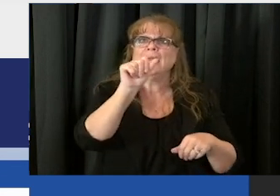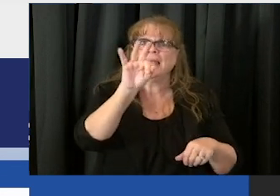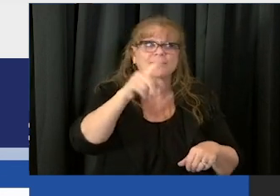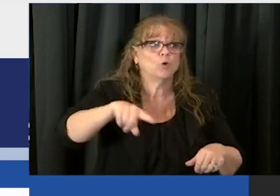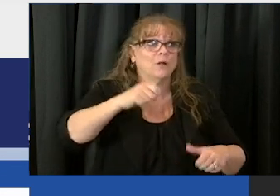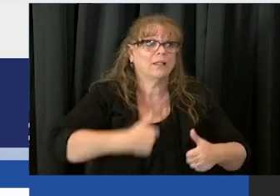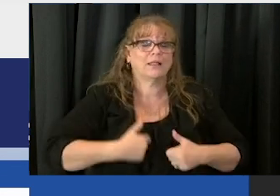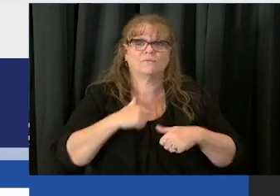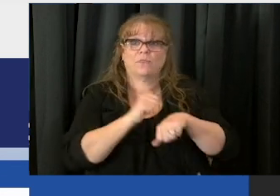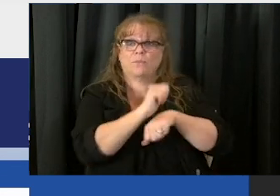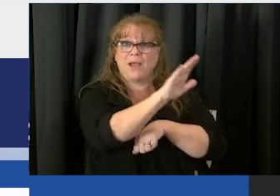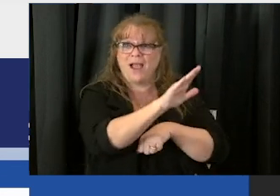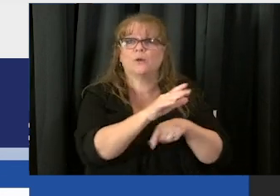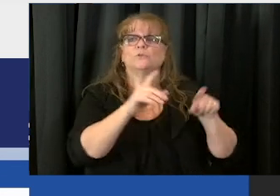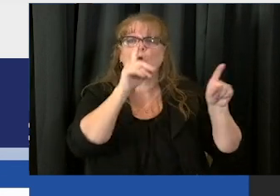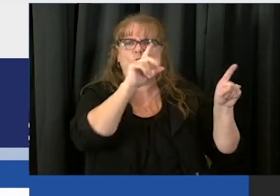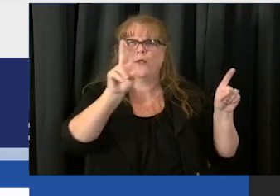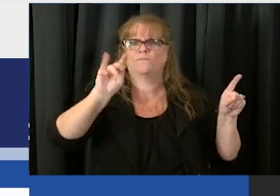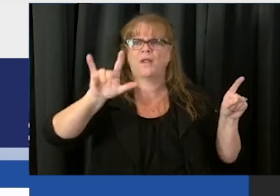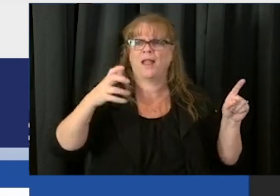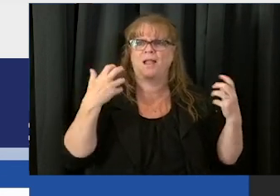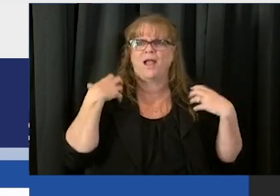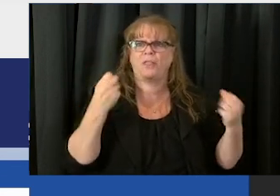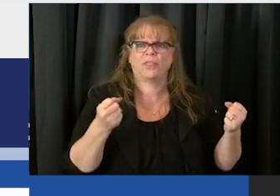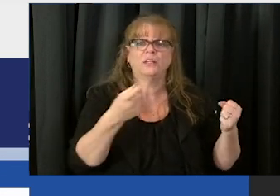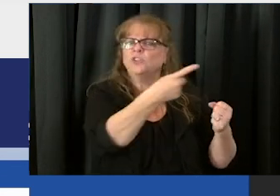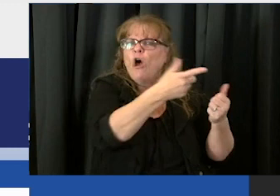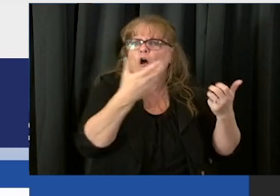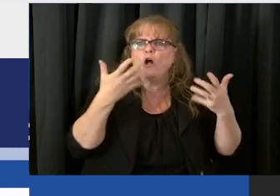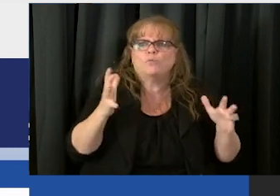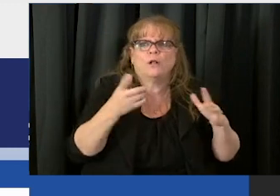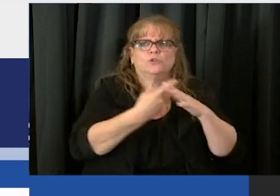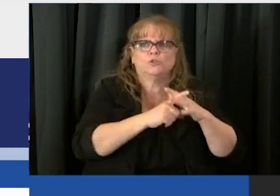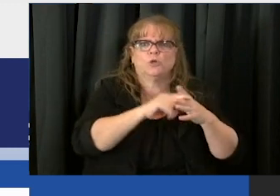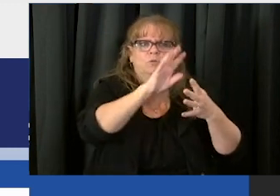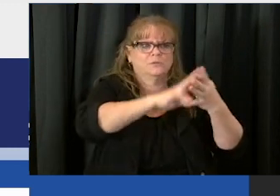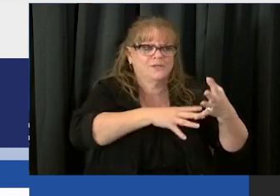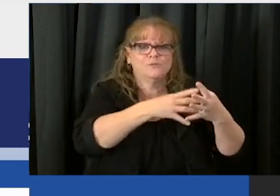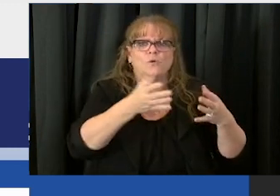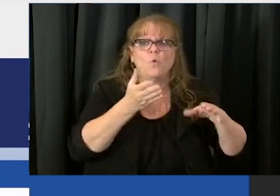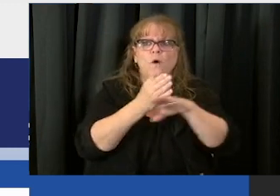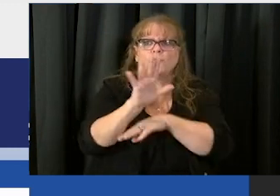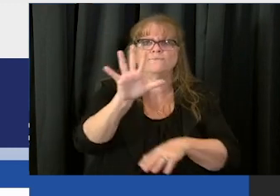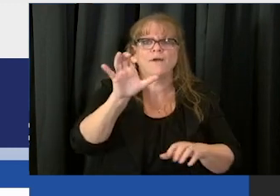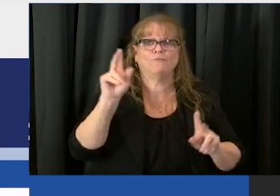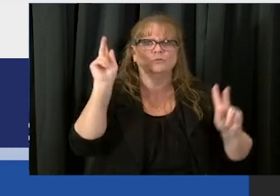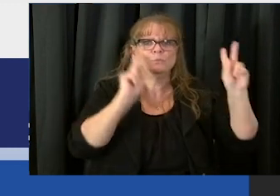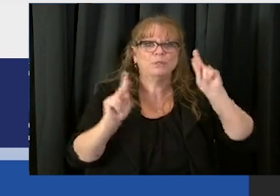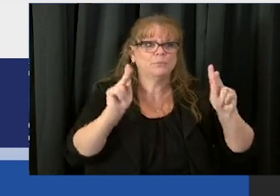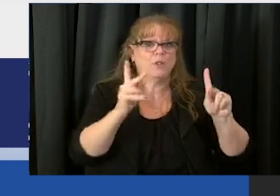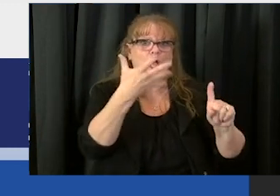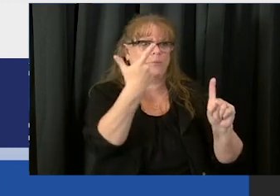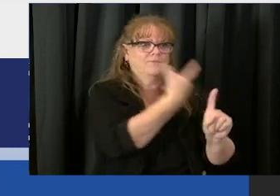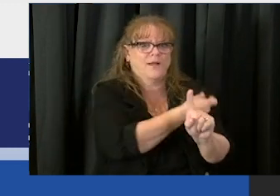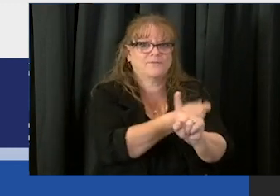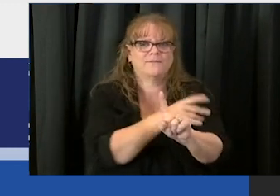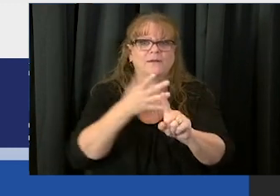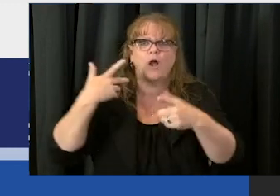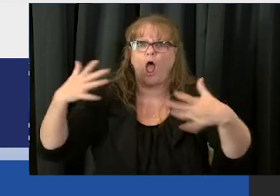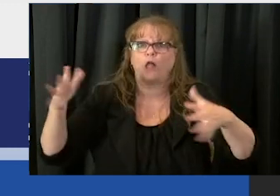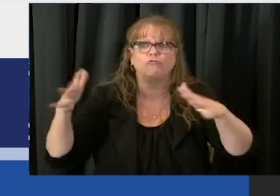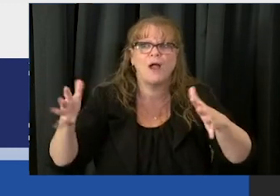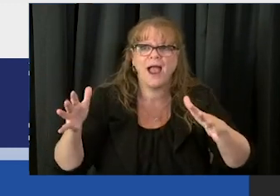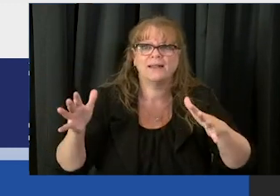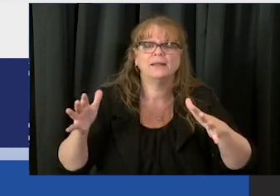500 folks over 70 for vaccination, and they're working on scheduling more as well. And then Boulder Community Health, another